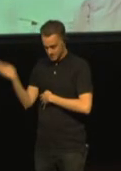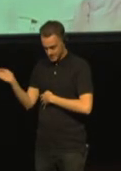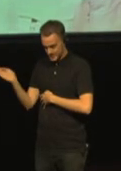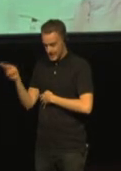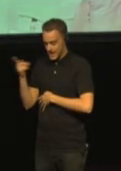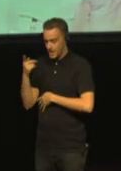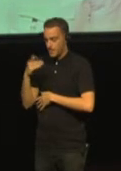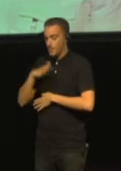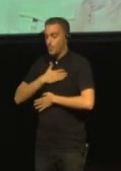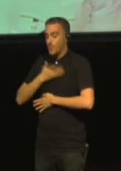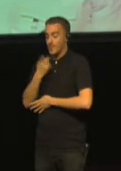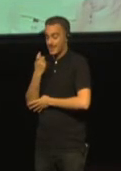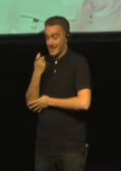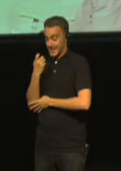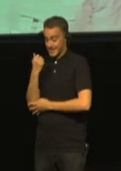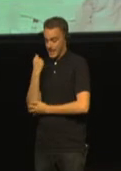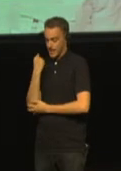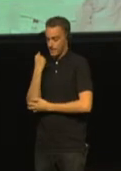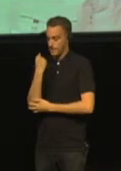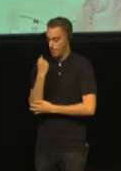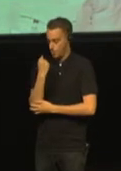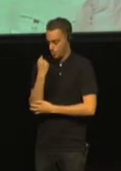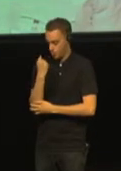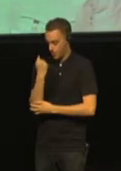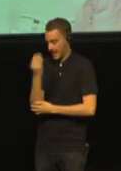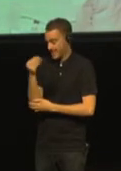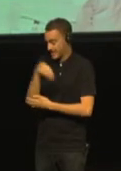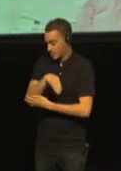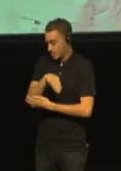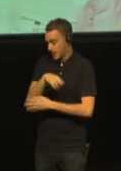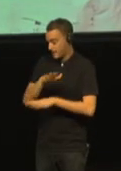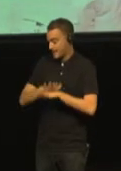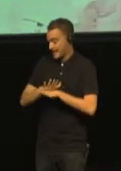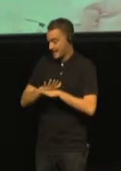Application and assessment systems are not accessible to deafblind people.